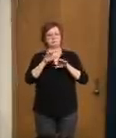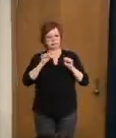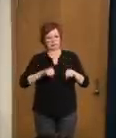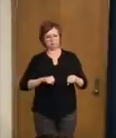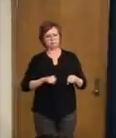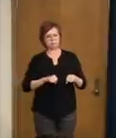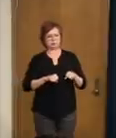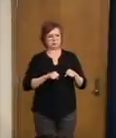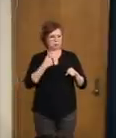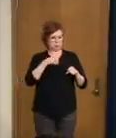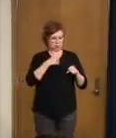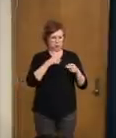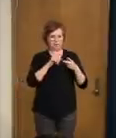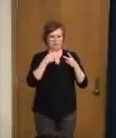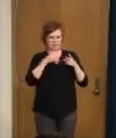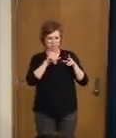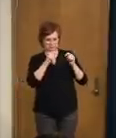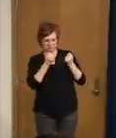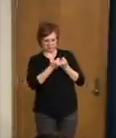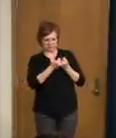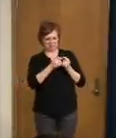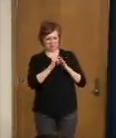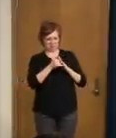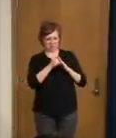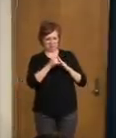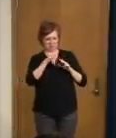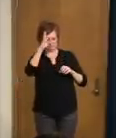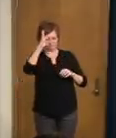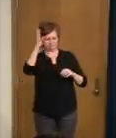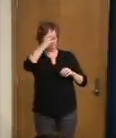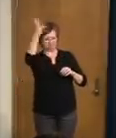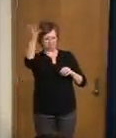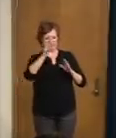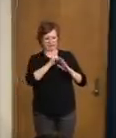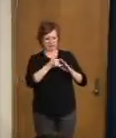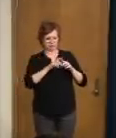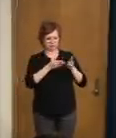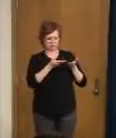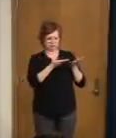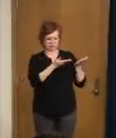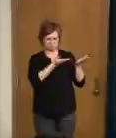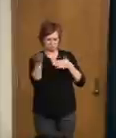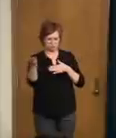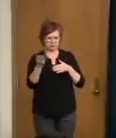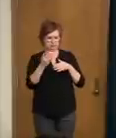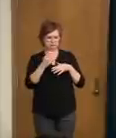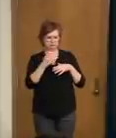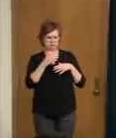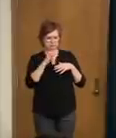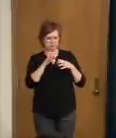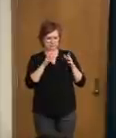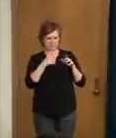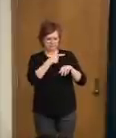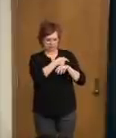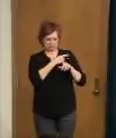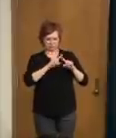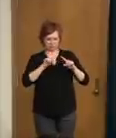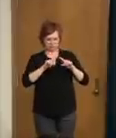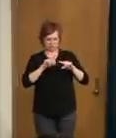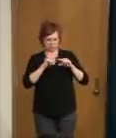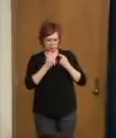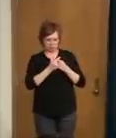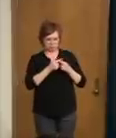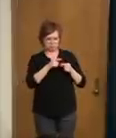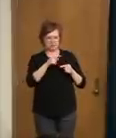to come up with new and creative and innovative delivery methods that leverage the breadth of potential providers that are in the